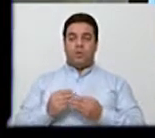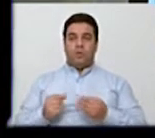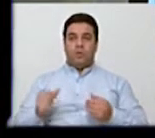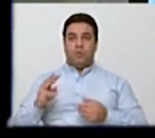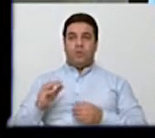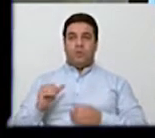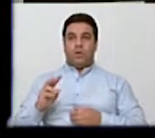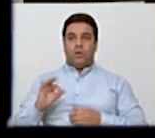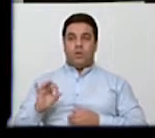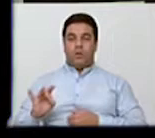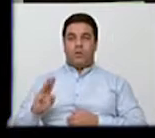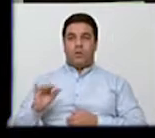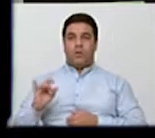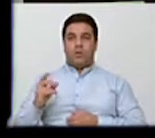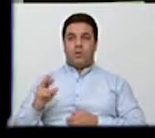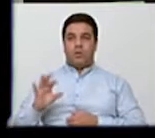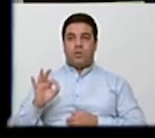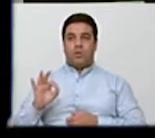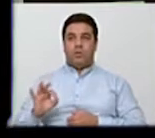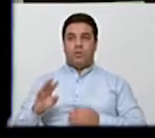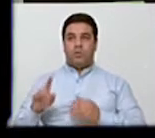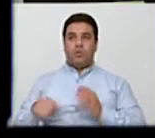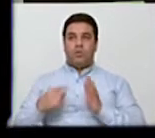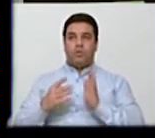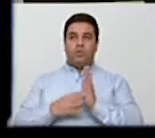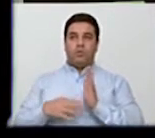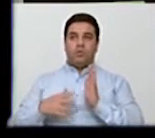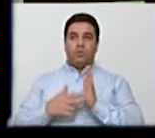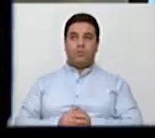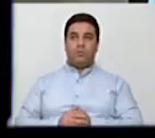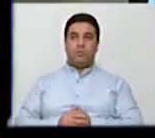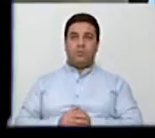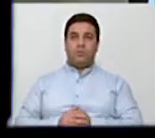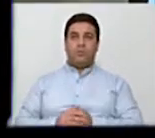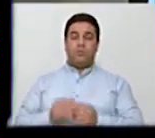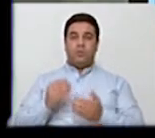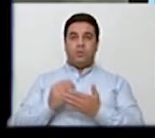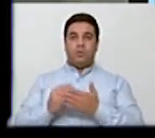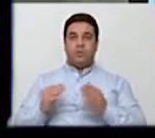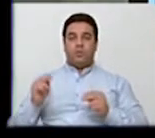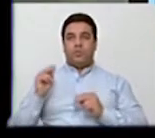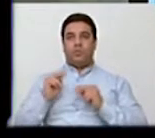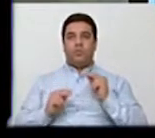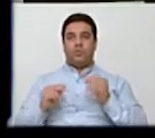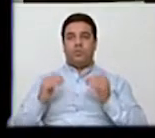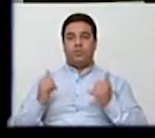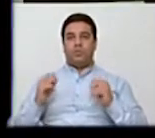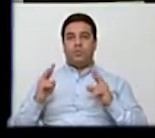molar konsentratsiyasi 0,98 ga teng ekan. Aziz